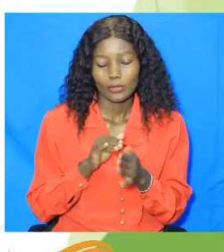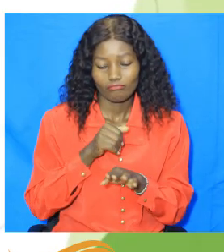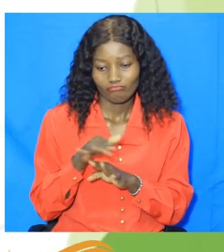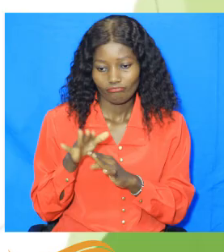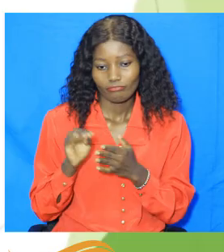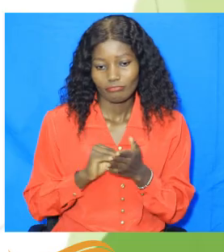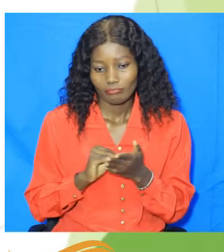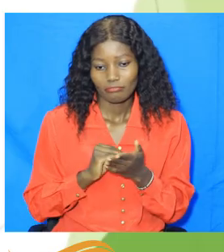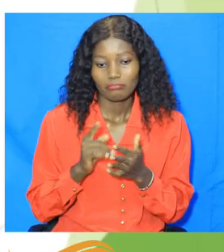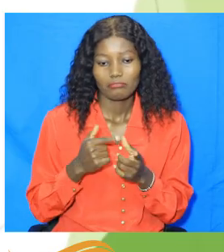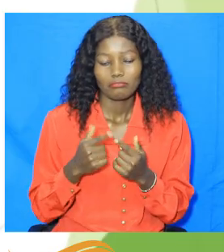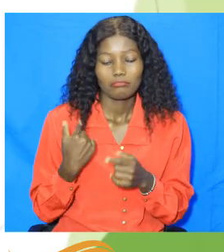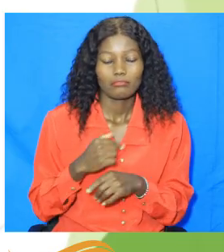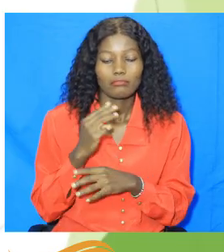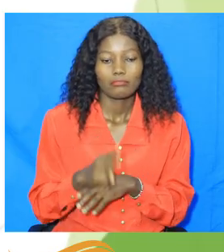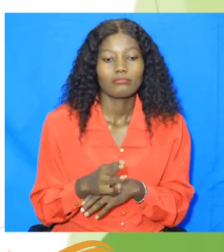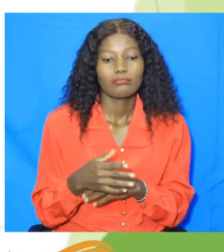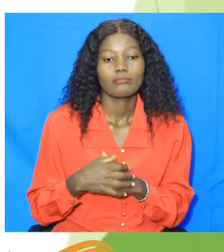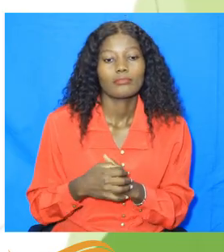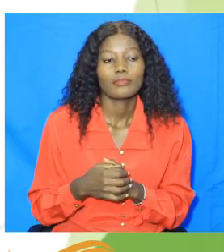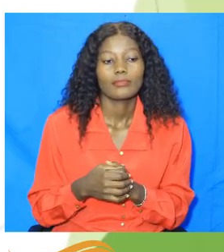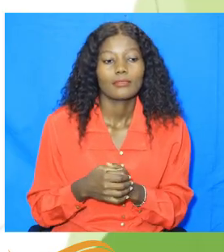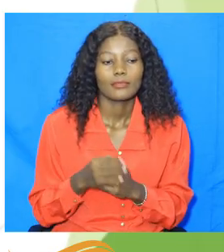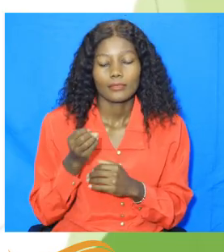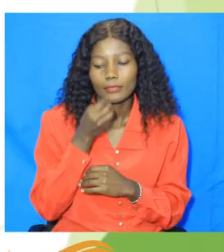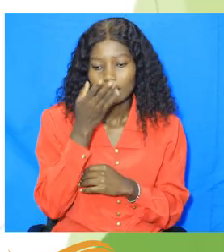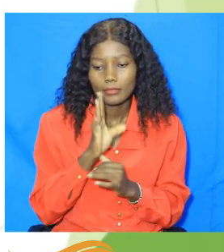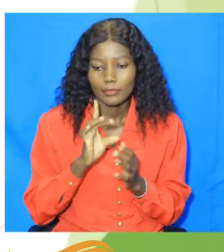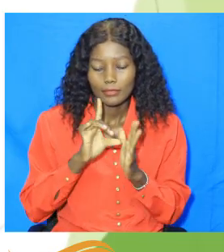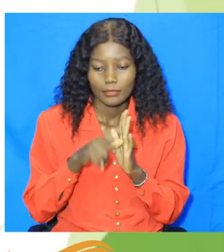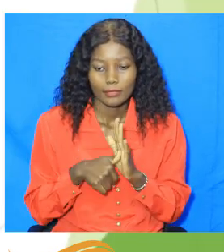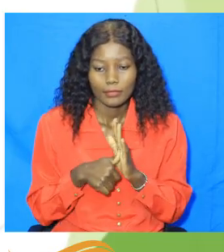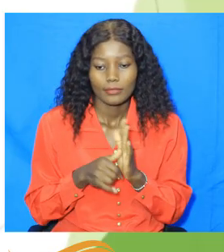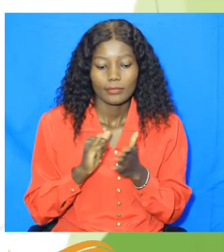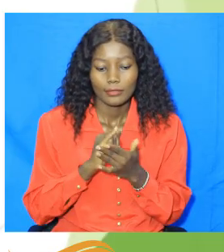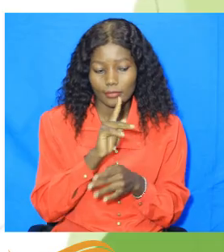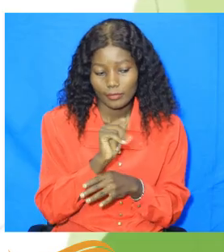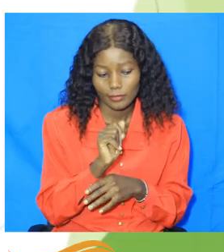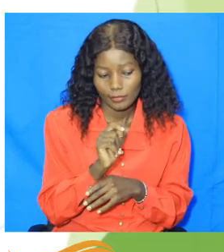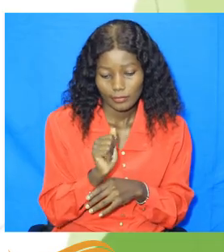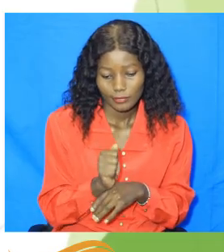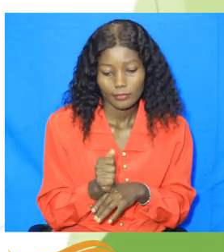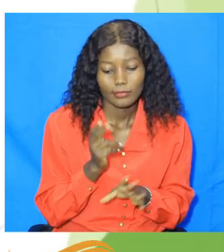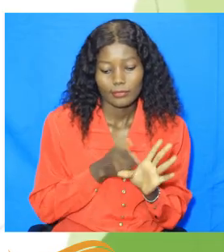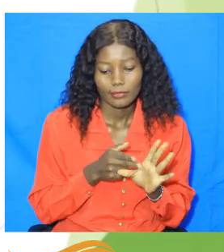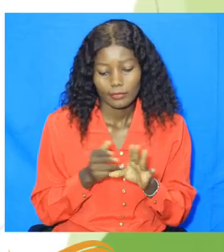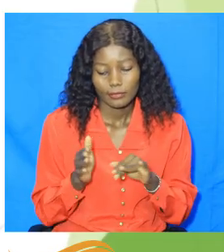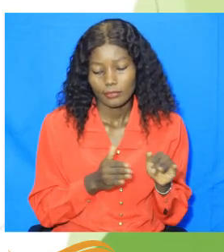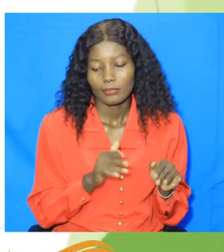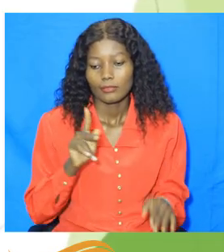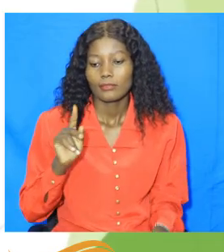you. So that was kata performance, and we, as I said earlier at the beginning,